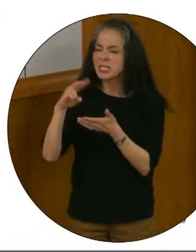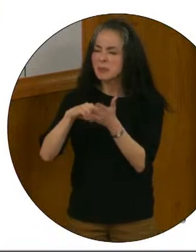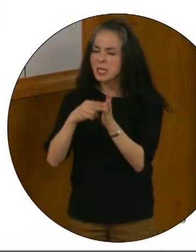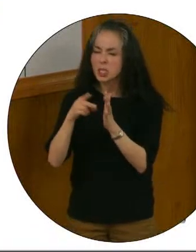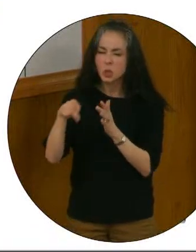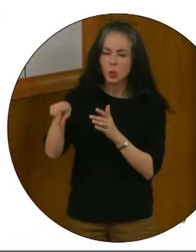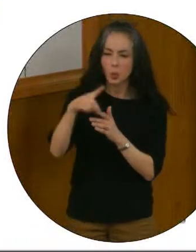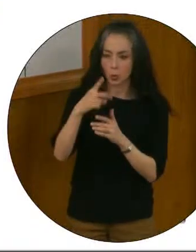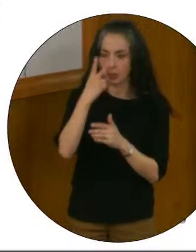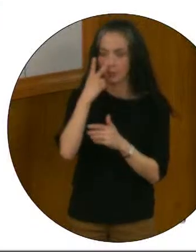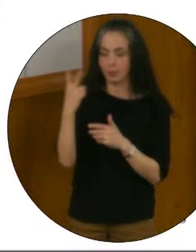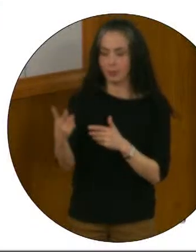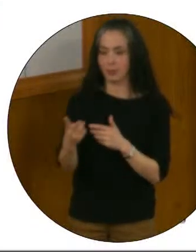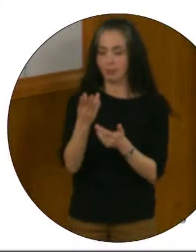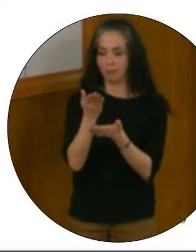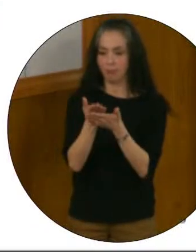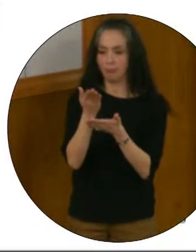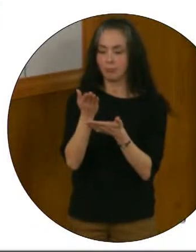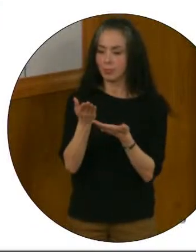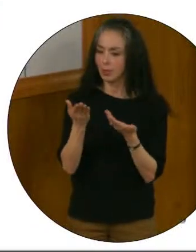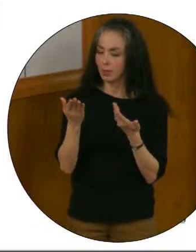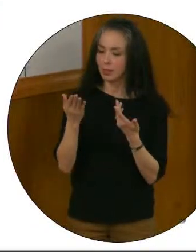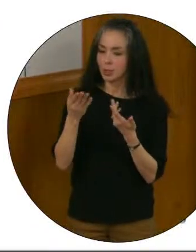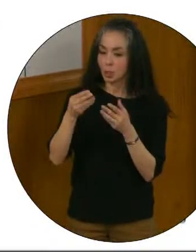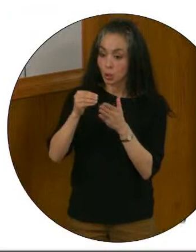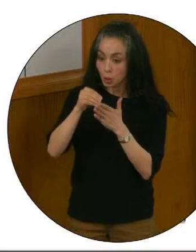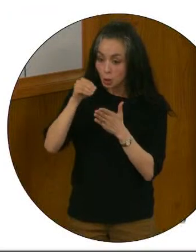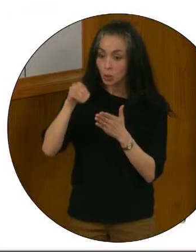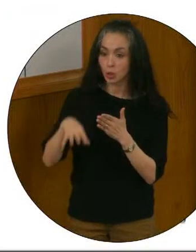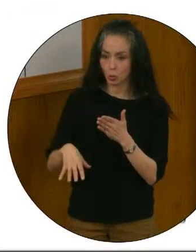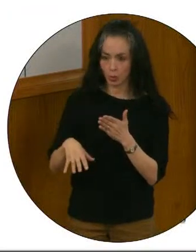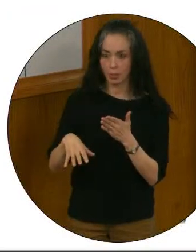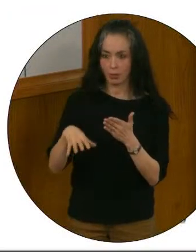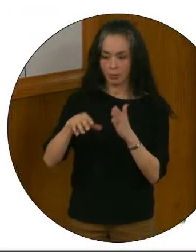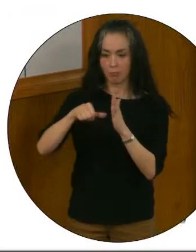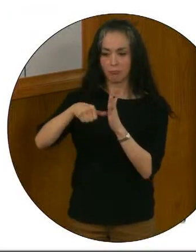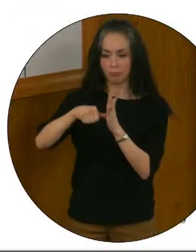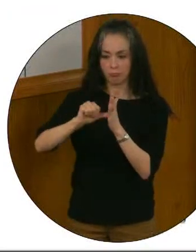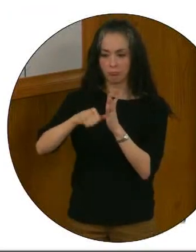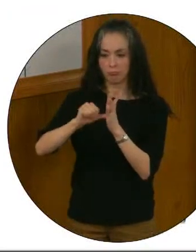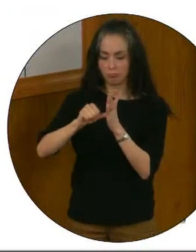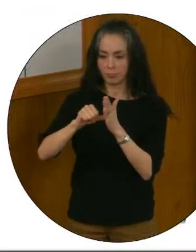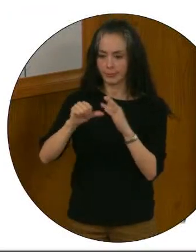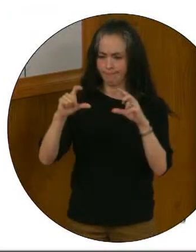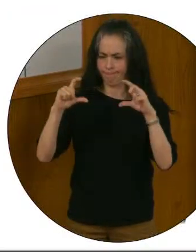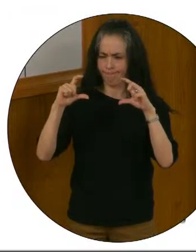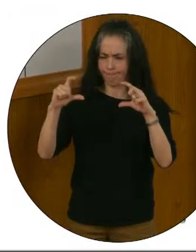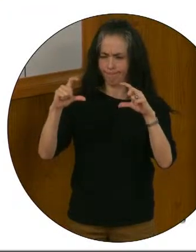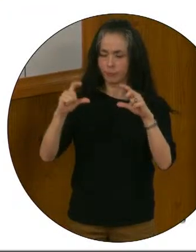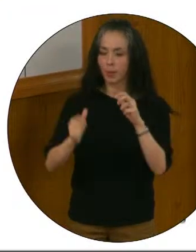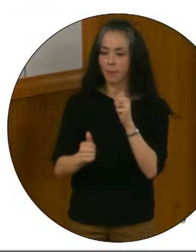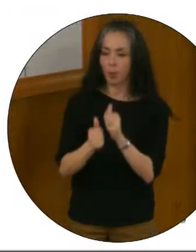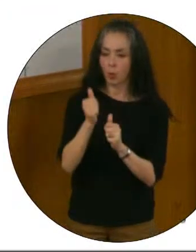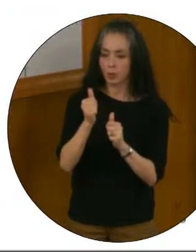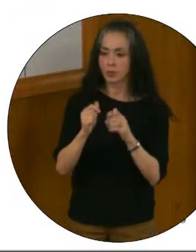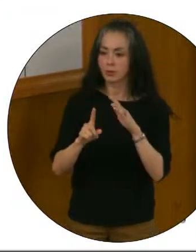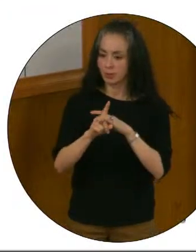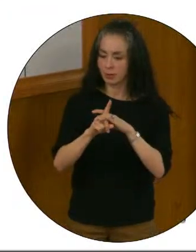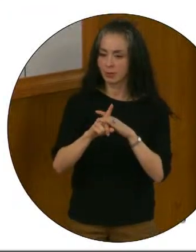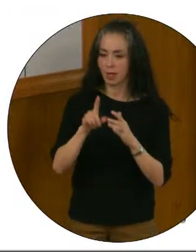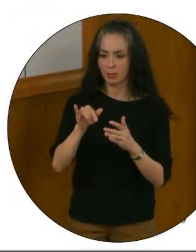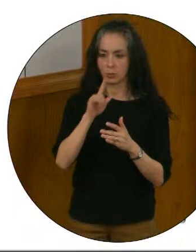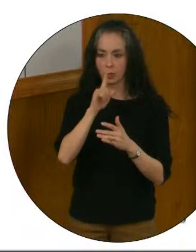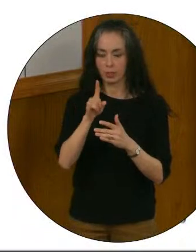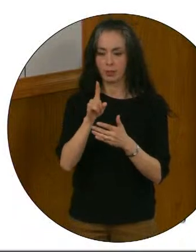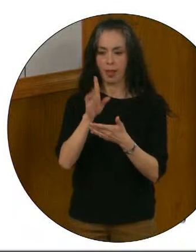clear. Students came up as the most, came up the most, and it really is at the center